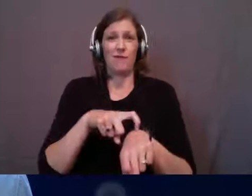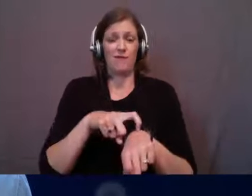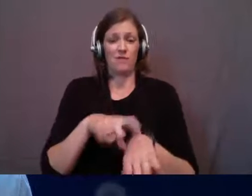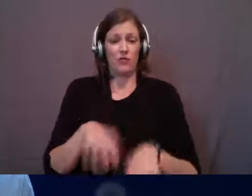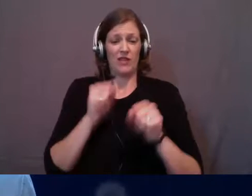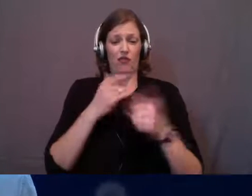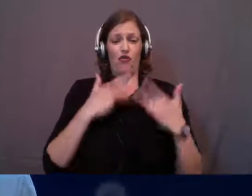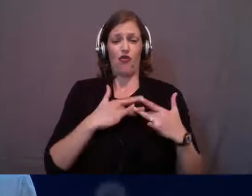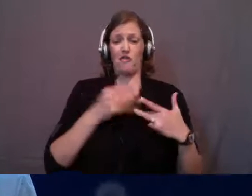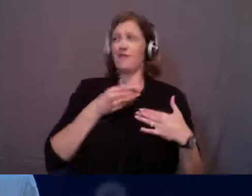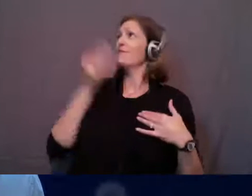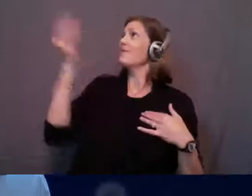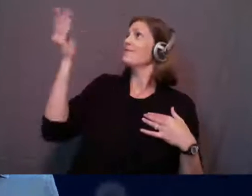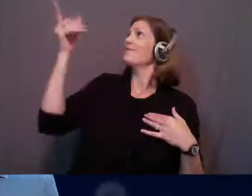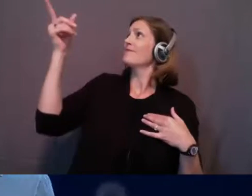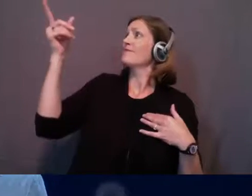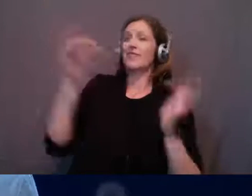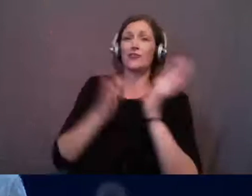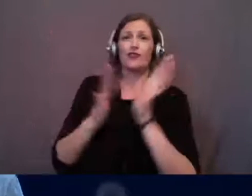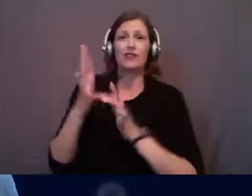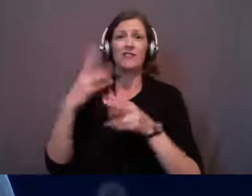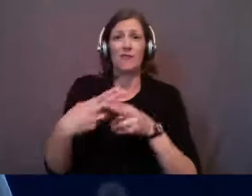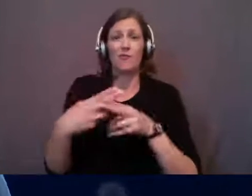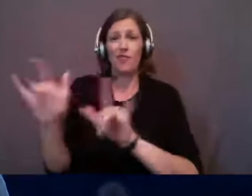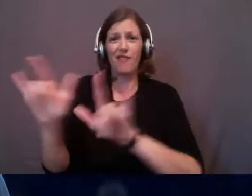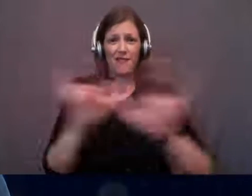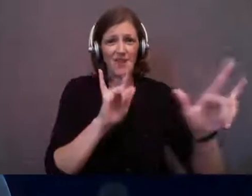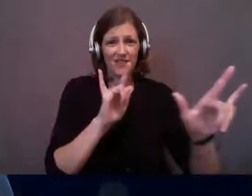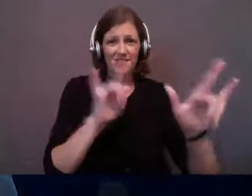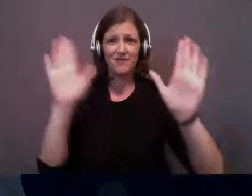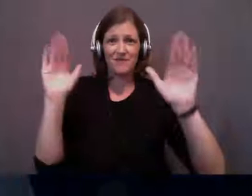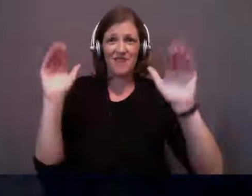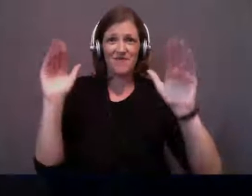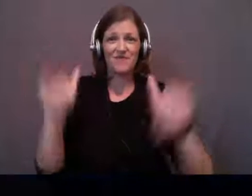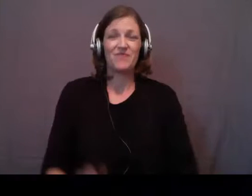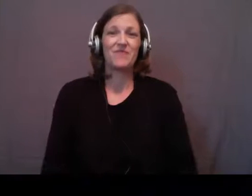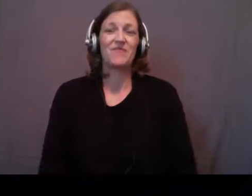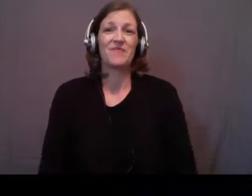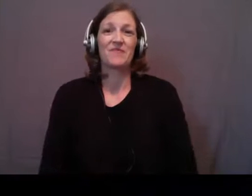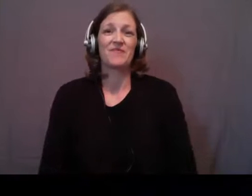in Jesus' name. We love you guys. Bye.